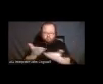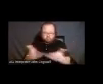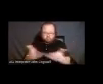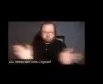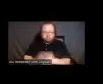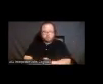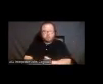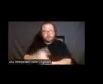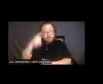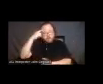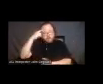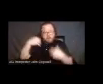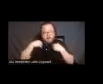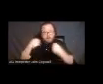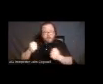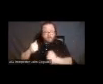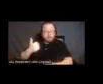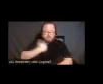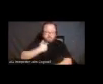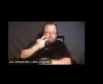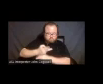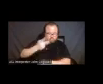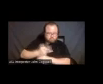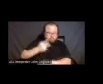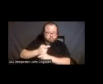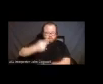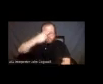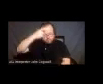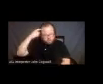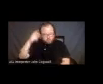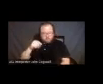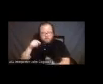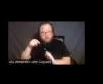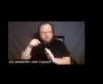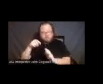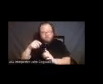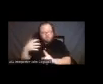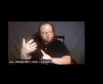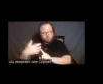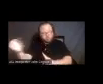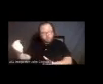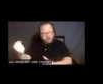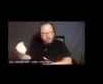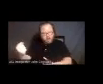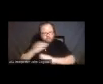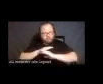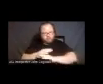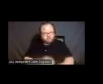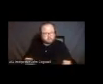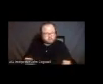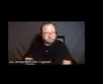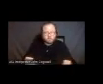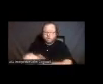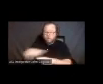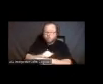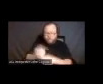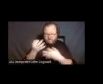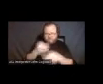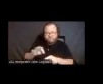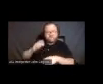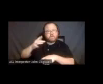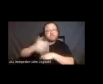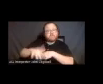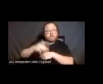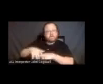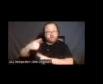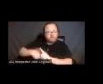health awareness, self-care, trauma and resiliency, and suicide prevention. Trainings are free and available every month. For